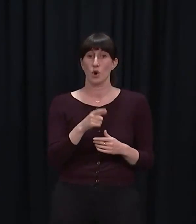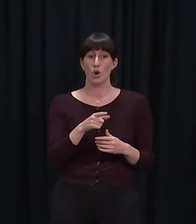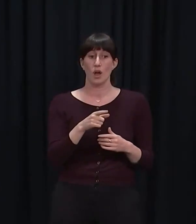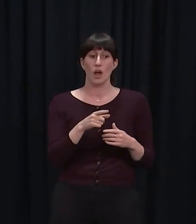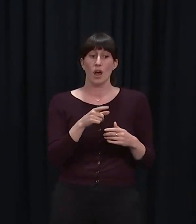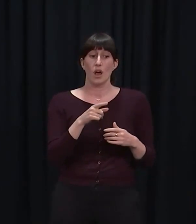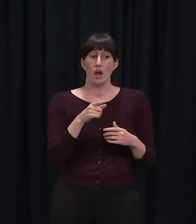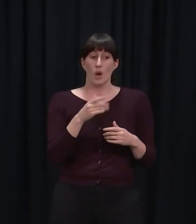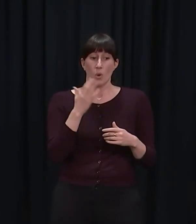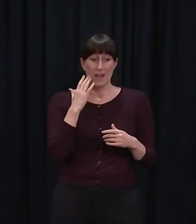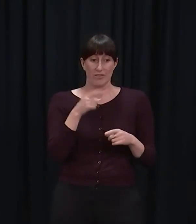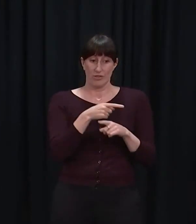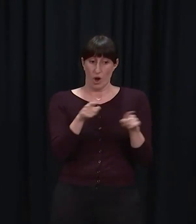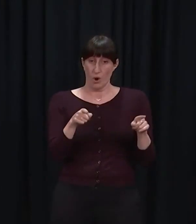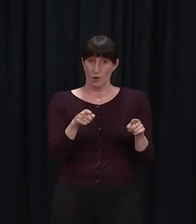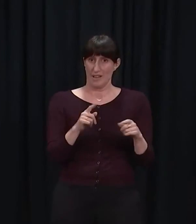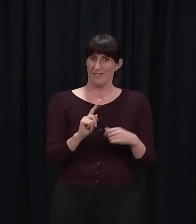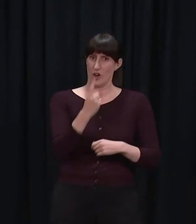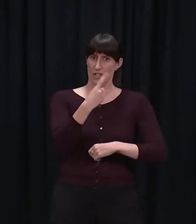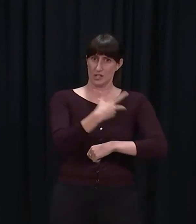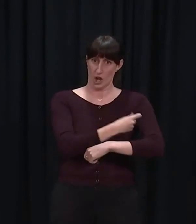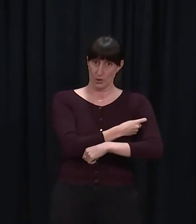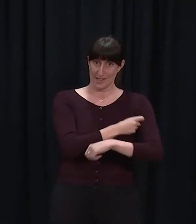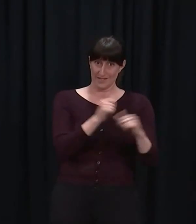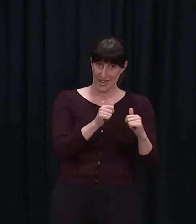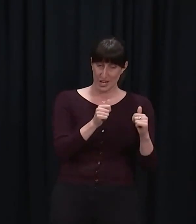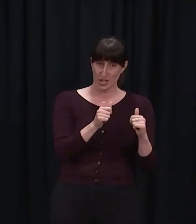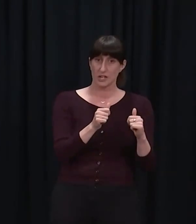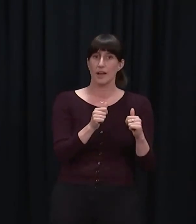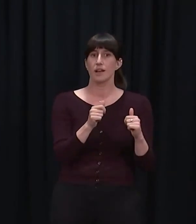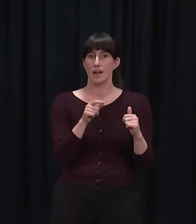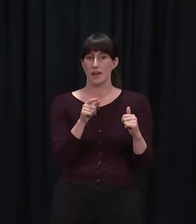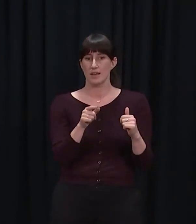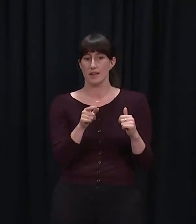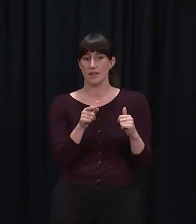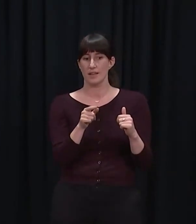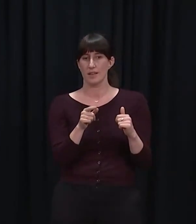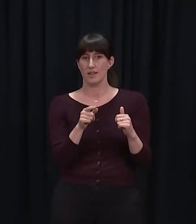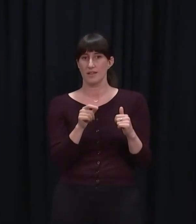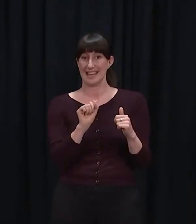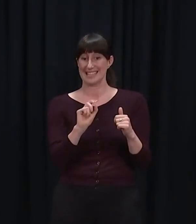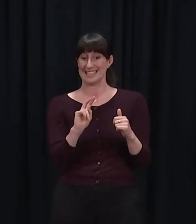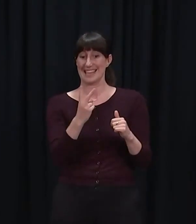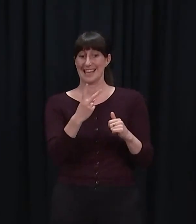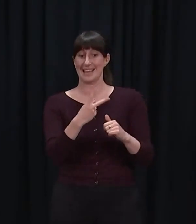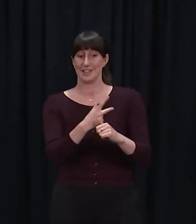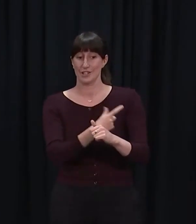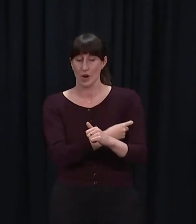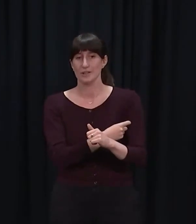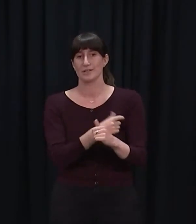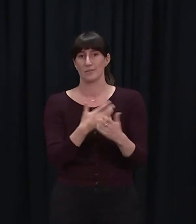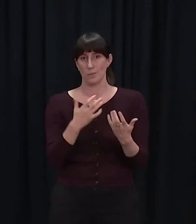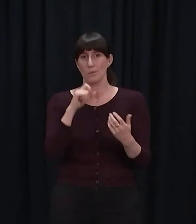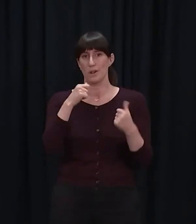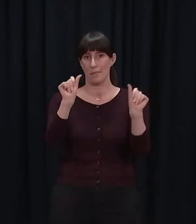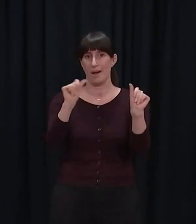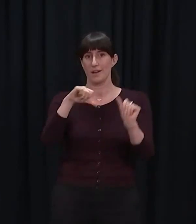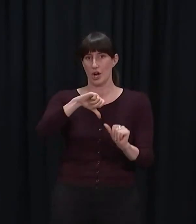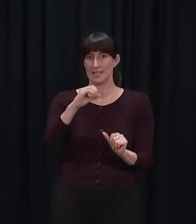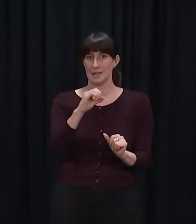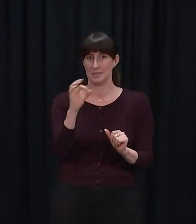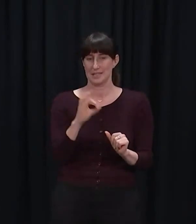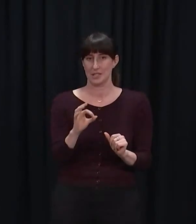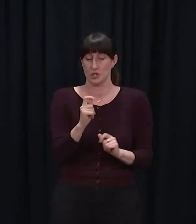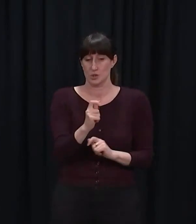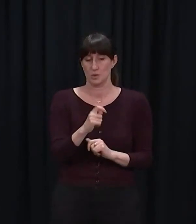when all of those people go and get their second dose, we'll be able to shift to that simpler framework that will have fewer restrictions. And I know the rest of the country will get